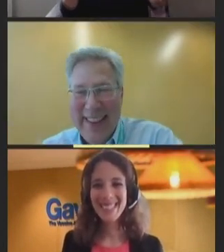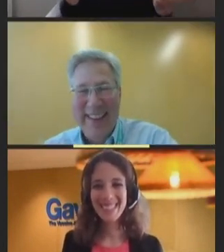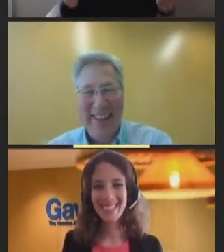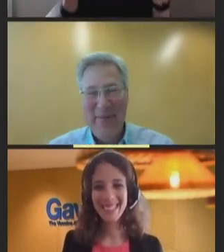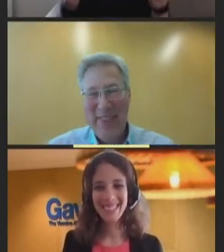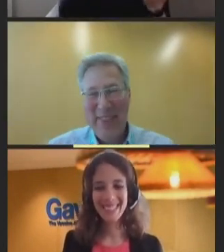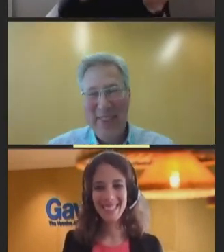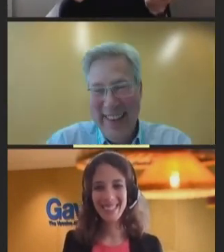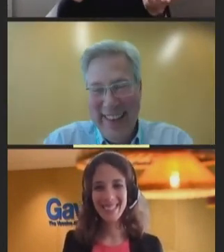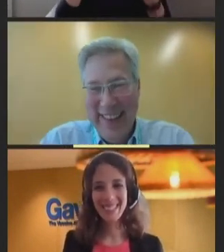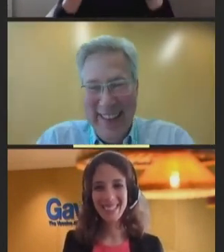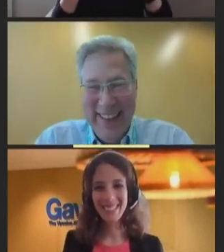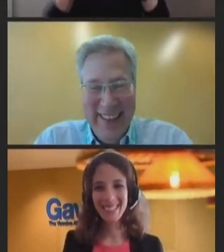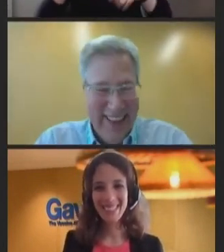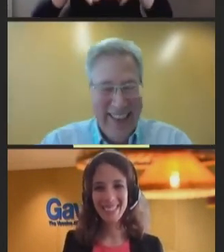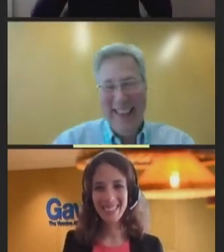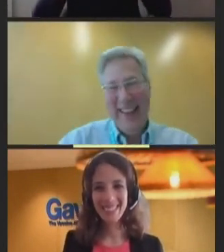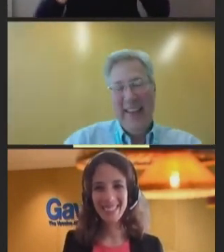first. Or maybe they're on mute.